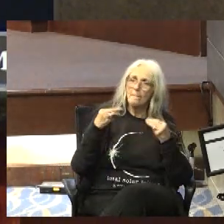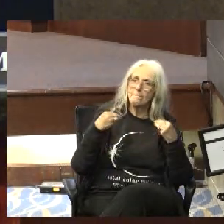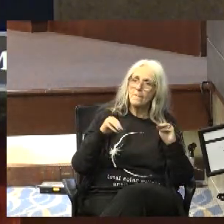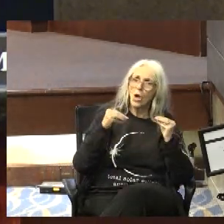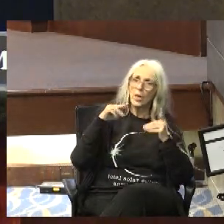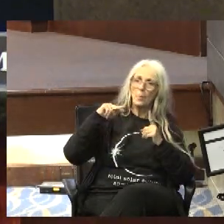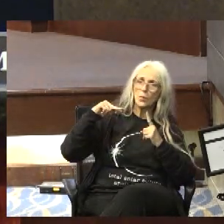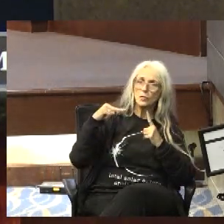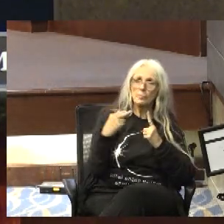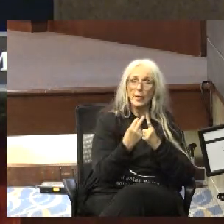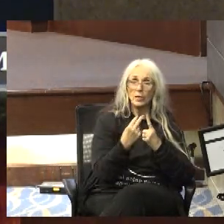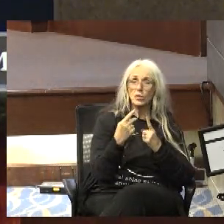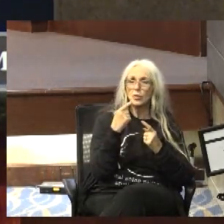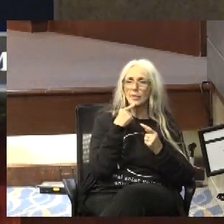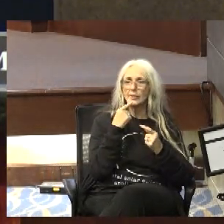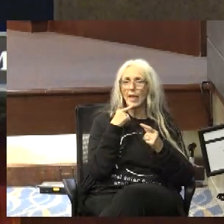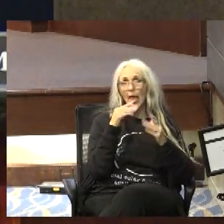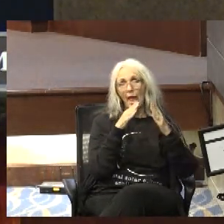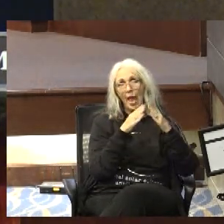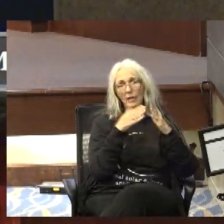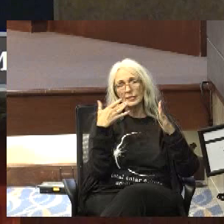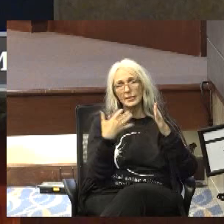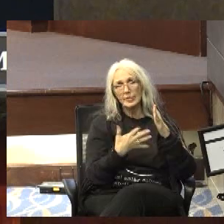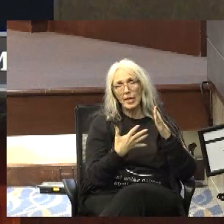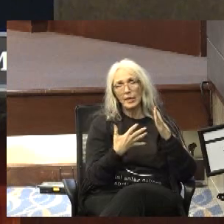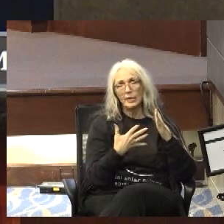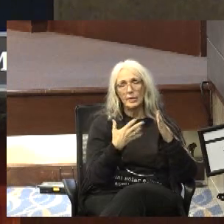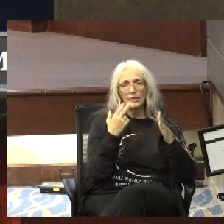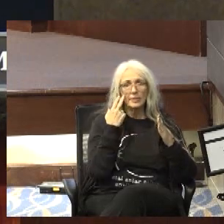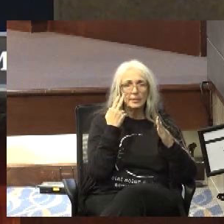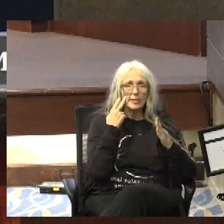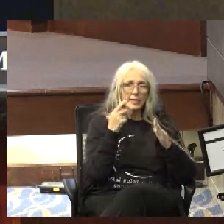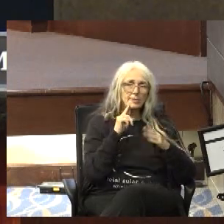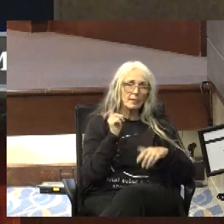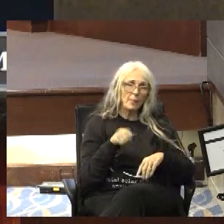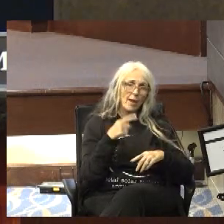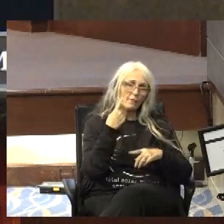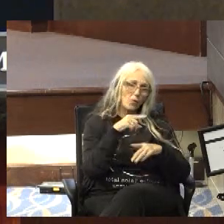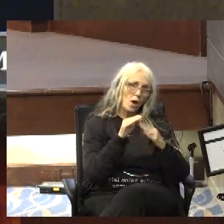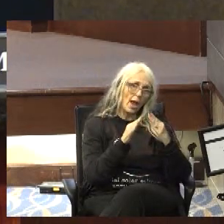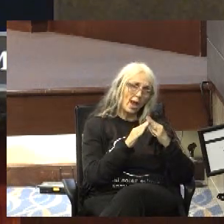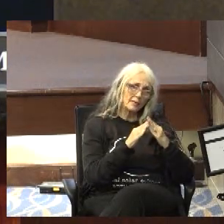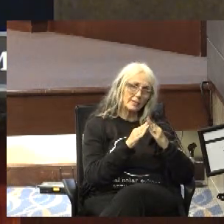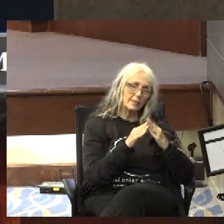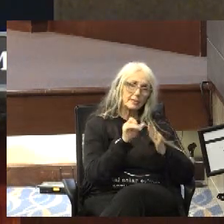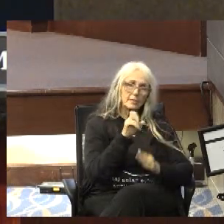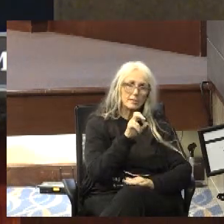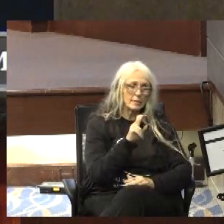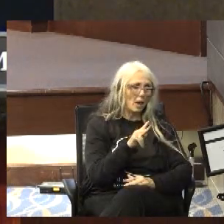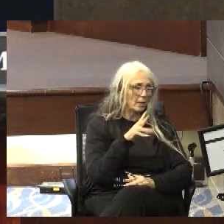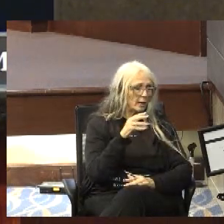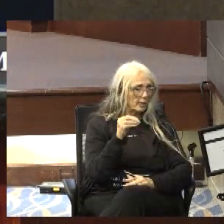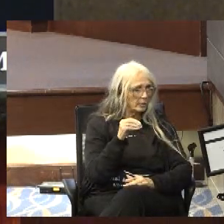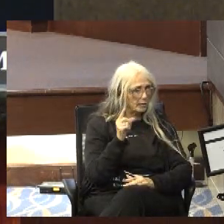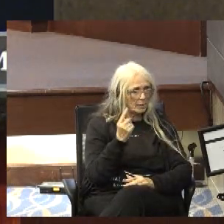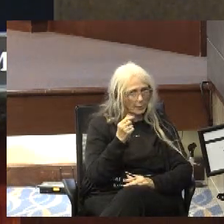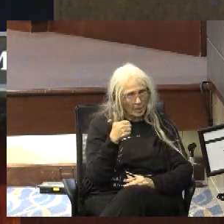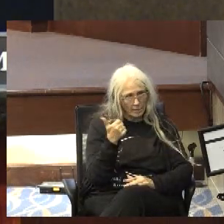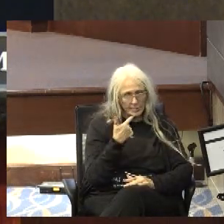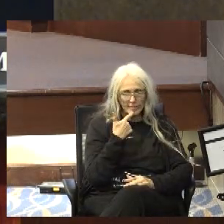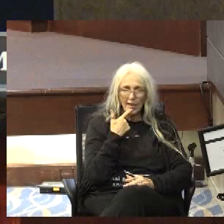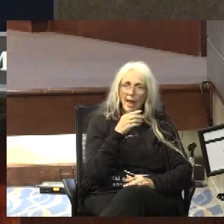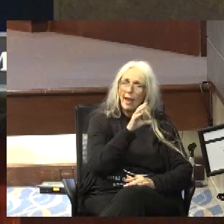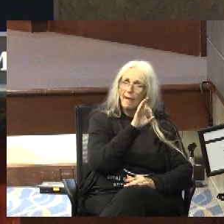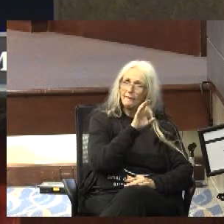think, you know, the other thing is we can look at our housing study to see the demand for housing stock. And the other thing I would say is that Floyd Casey,